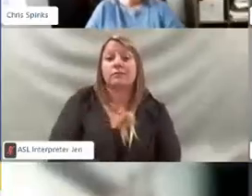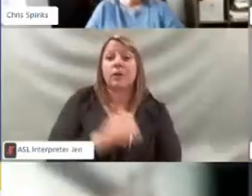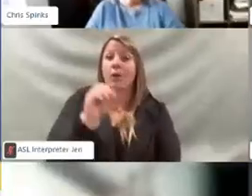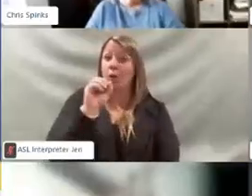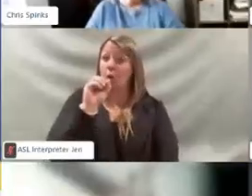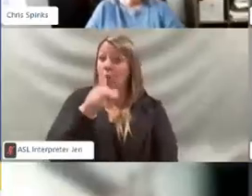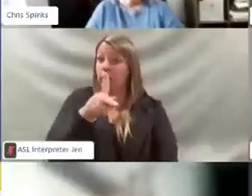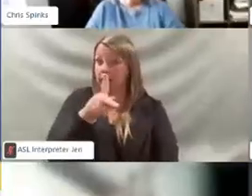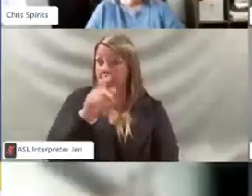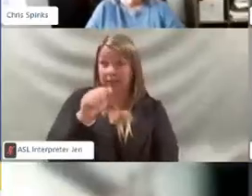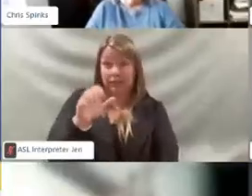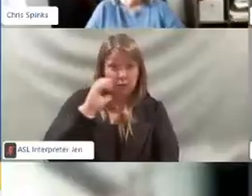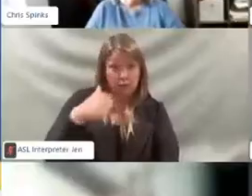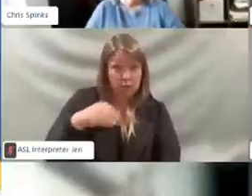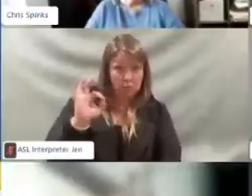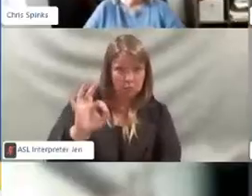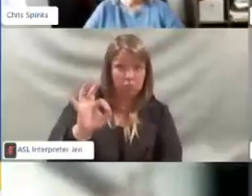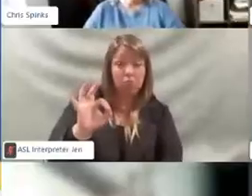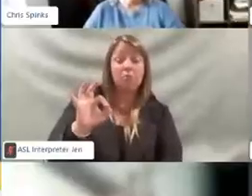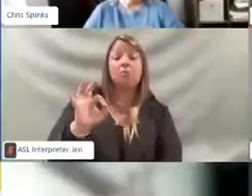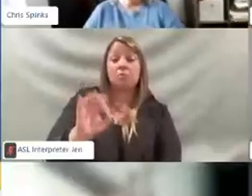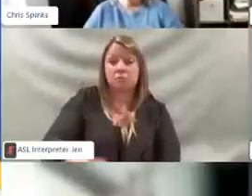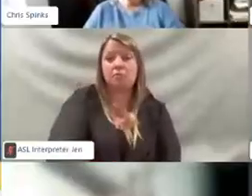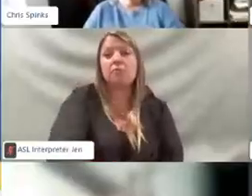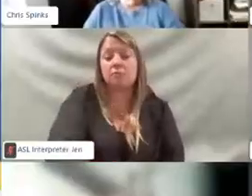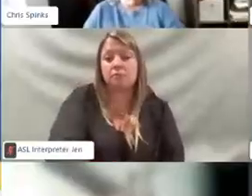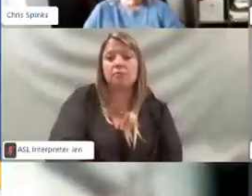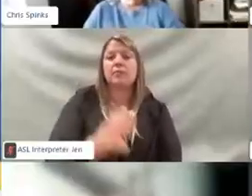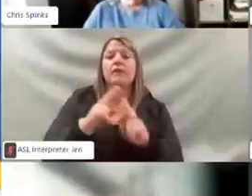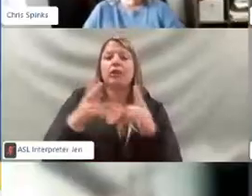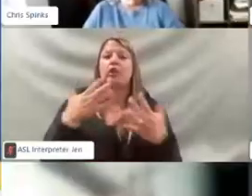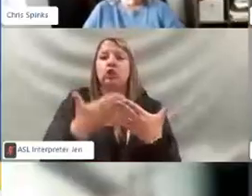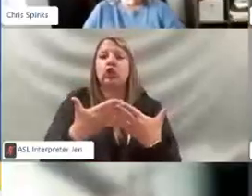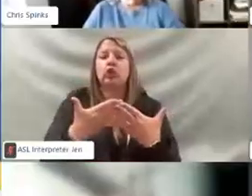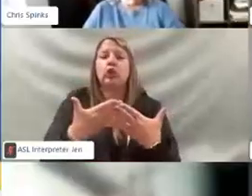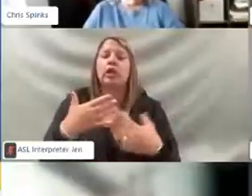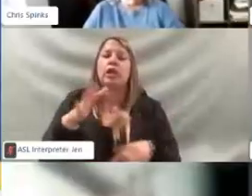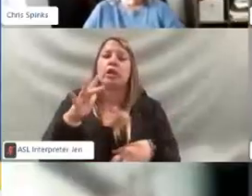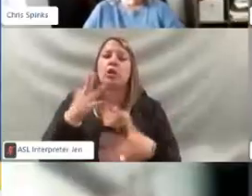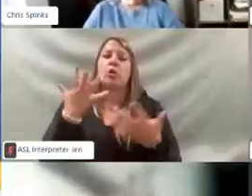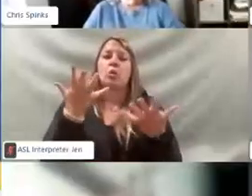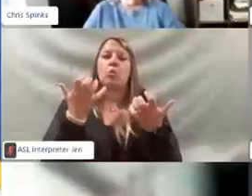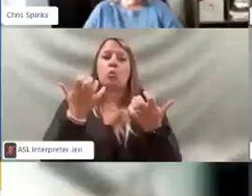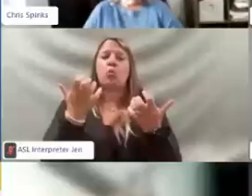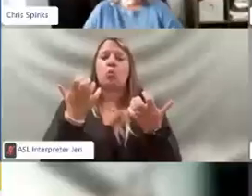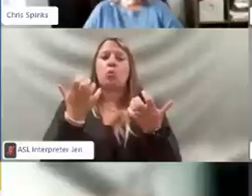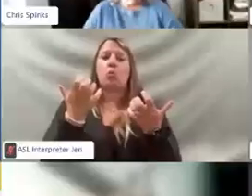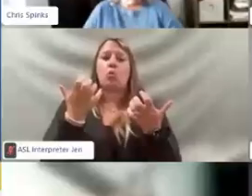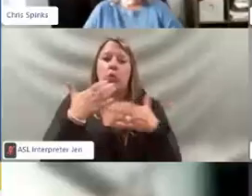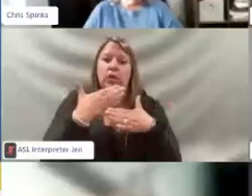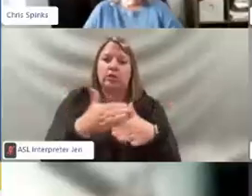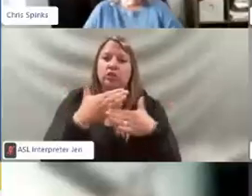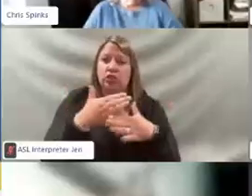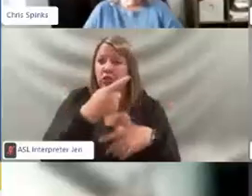Okay, can you hear me all right? Yes, you're coming through just fine. Very good. So wanted to just share